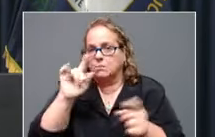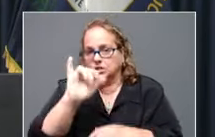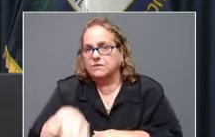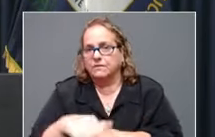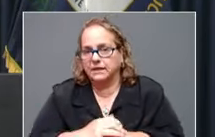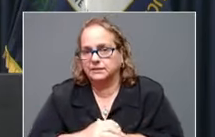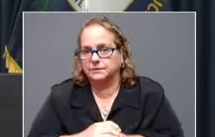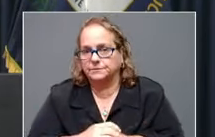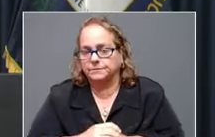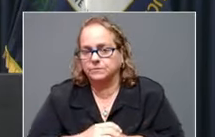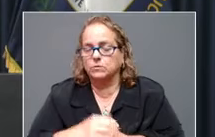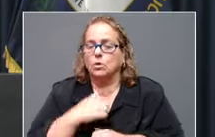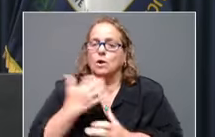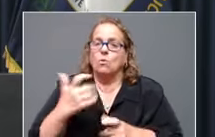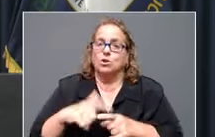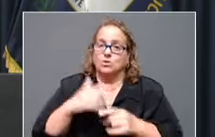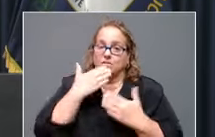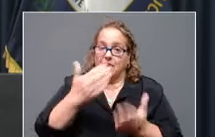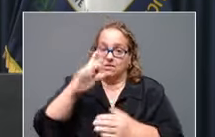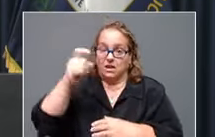out on the other side of this.